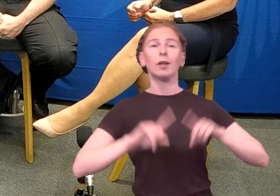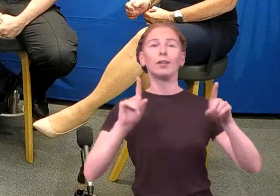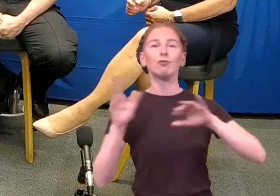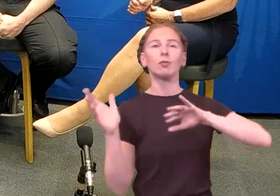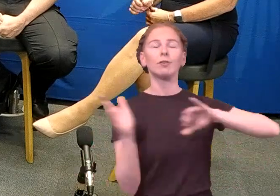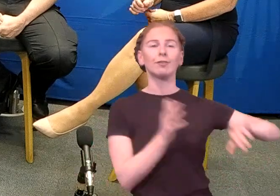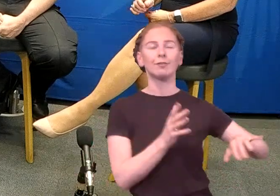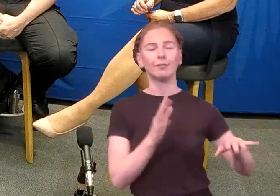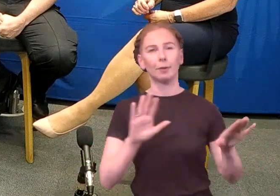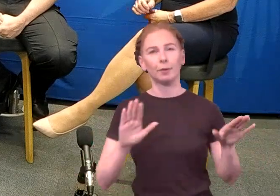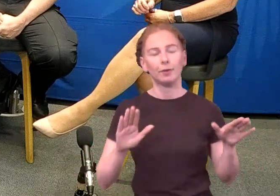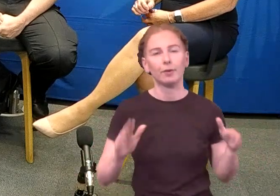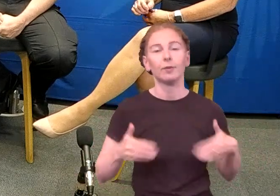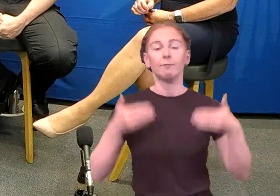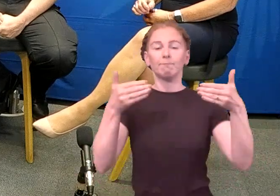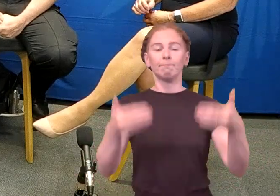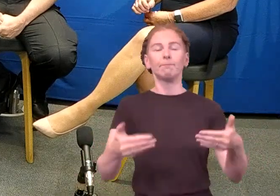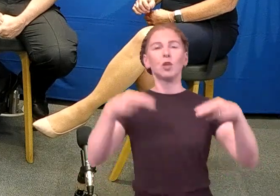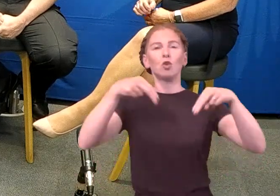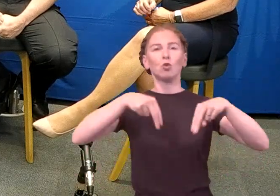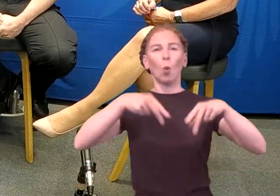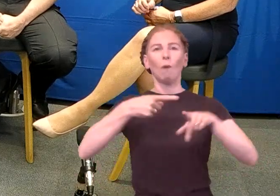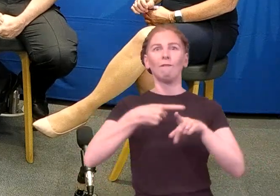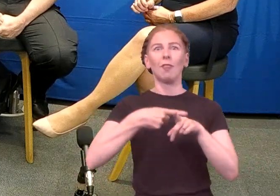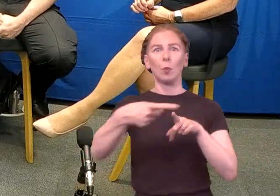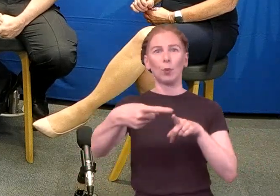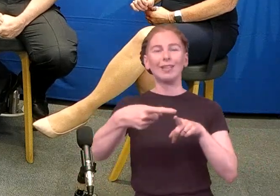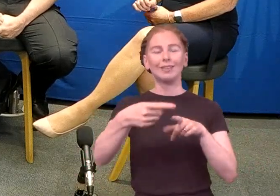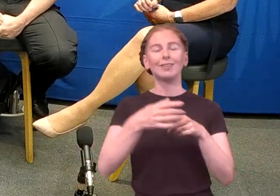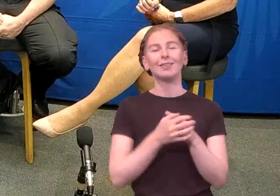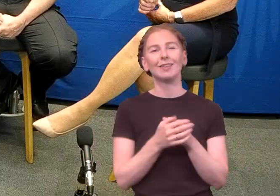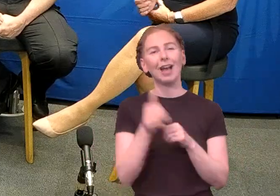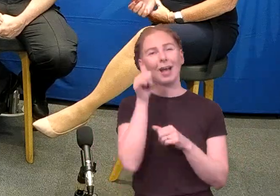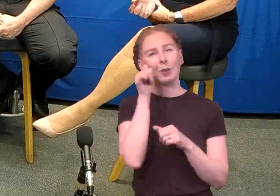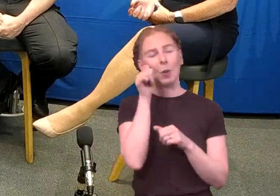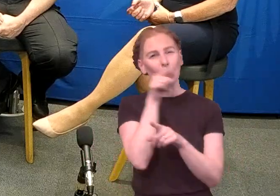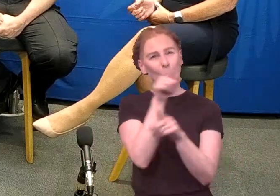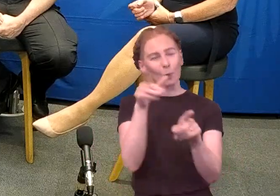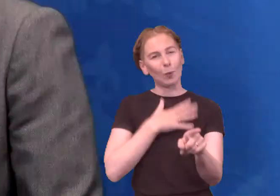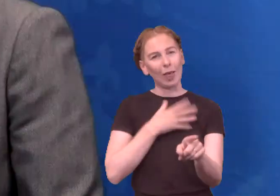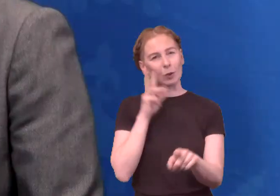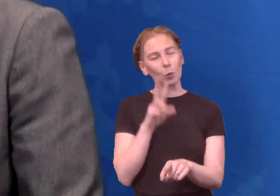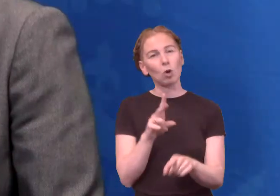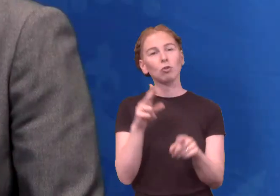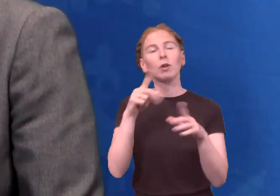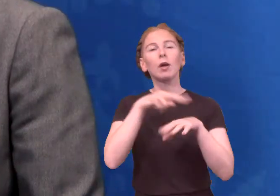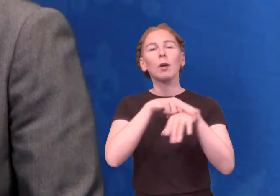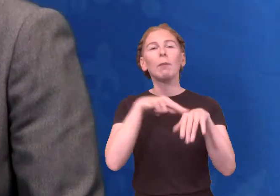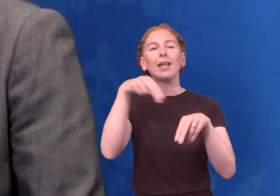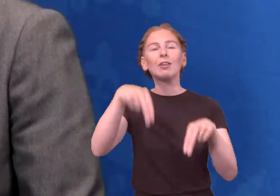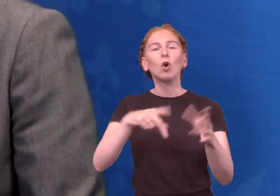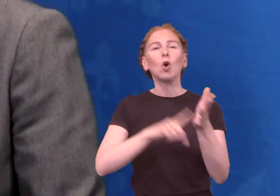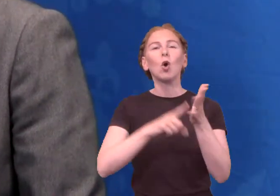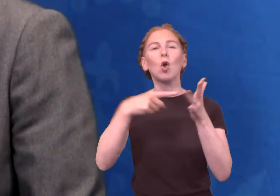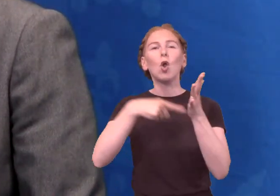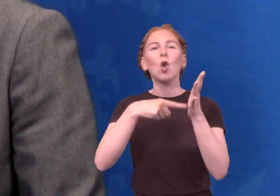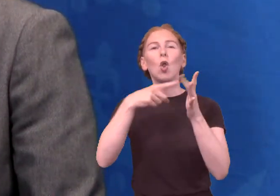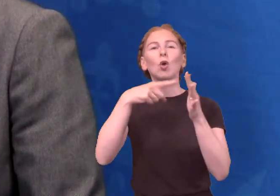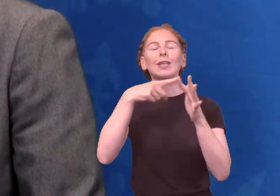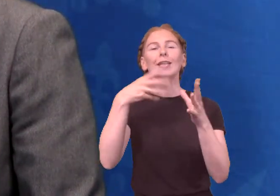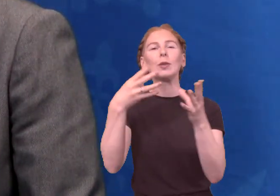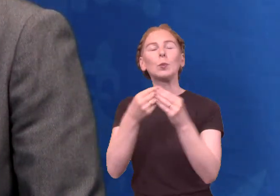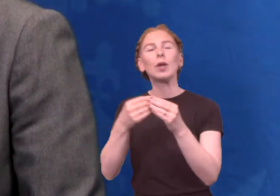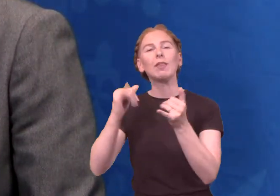on to our Dog of the Week section, and this is Police Dog Lottie with Sergeant Mike